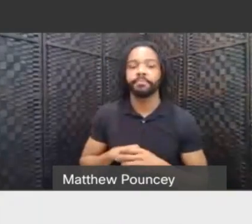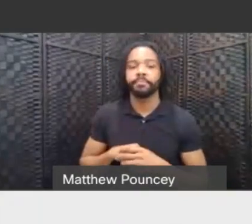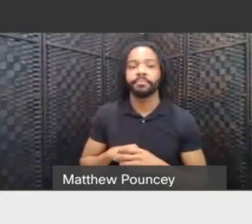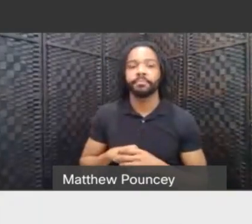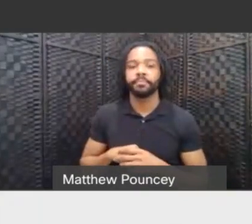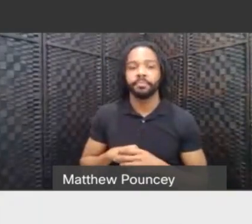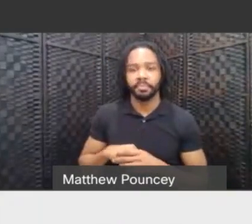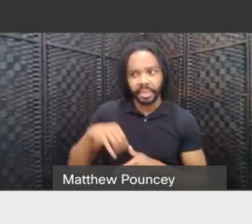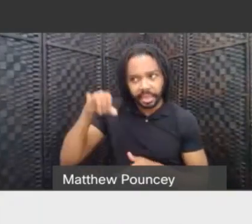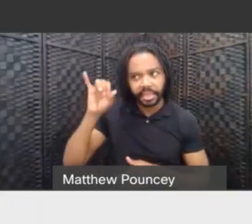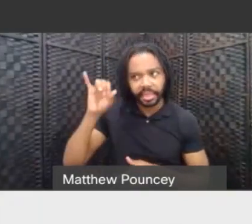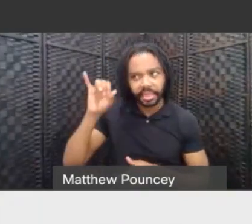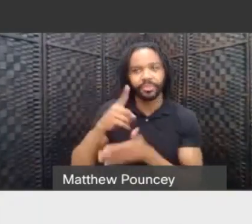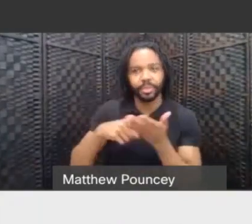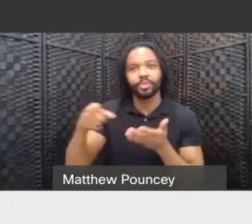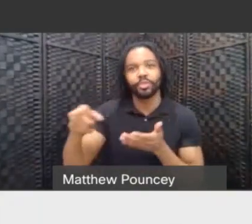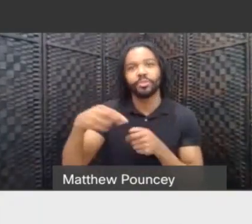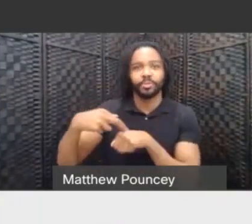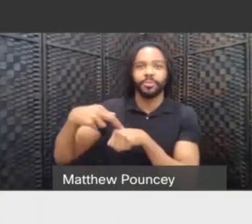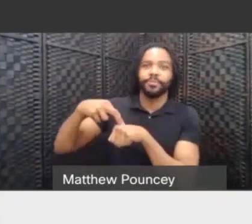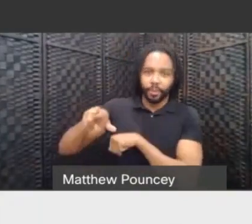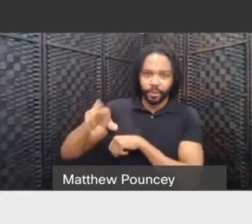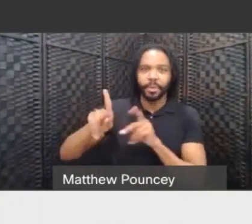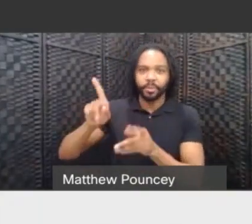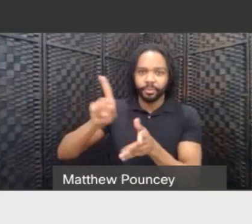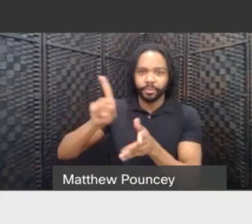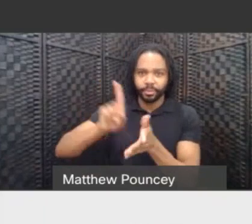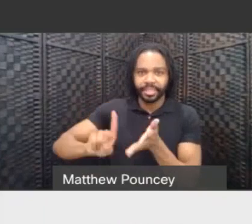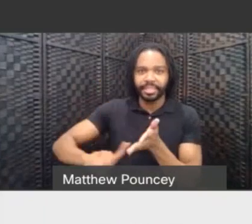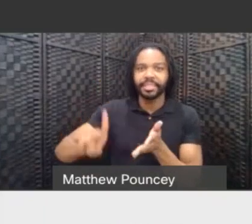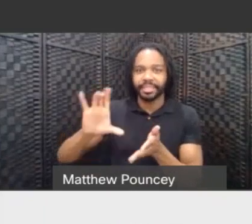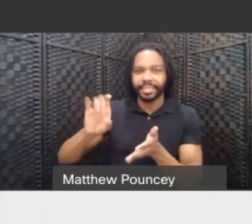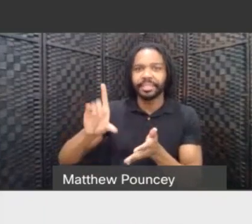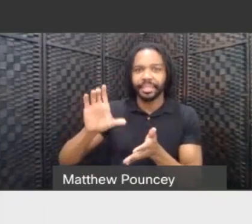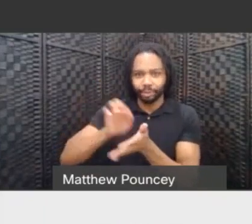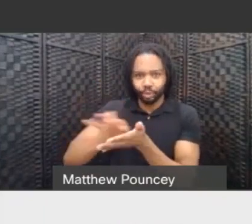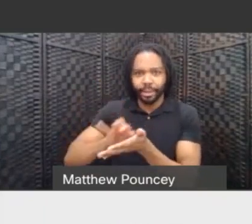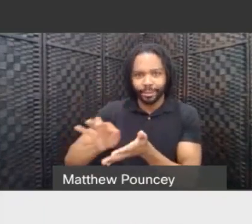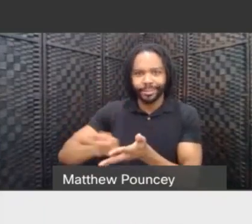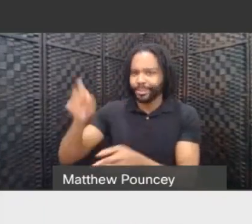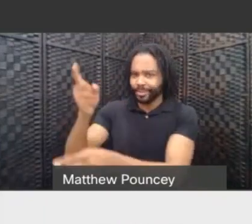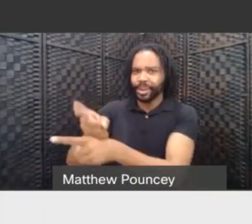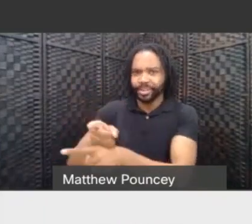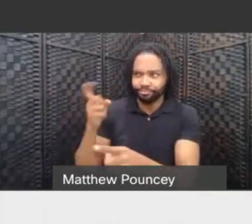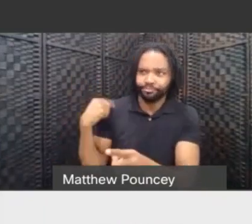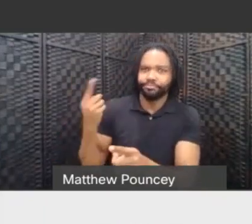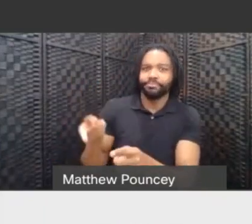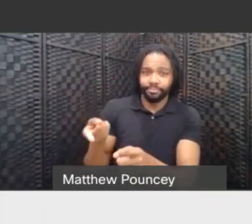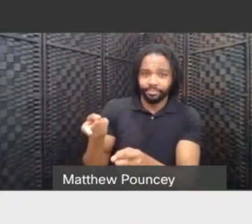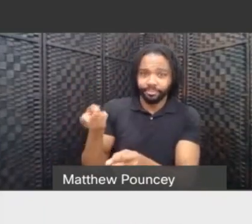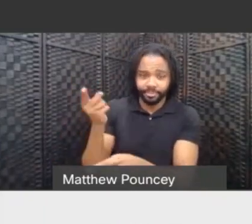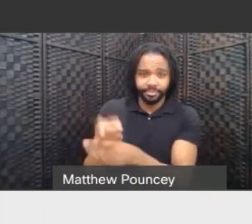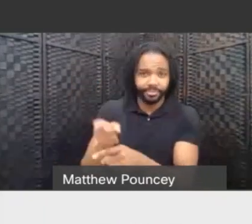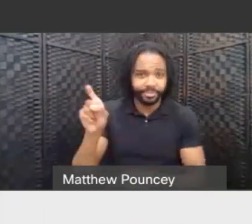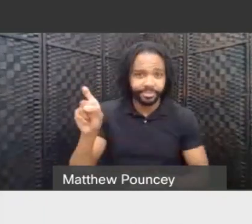is the one that you have referred people to all along in terms of the guidance that's provided for the guidance of healthcare providers,